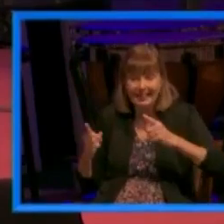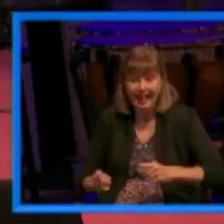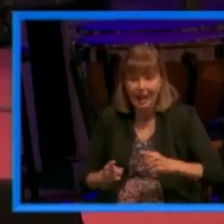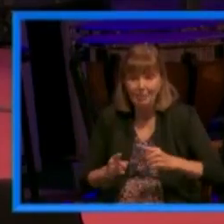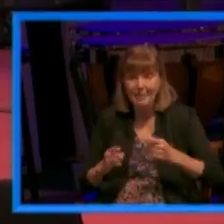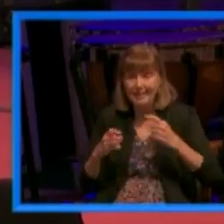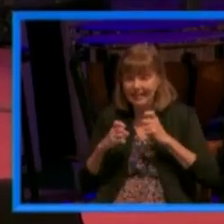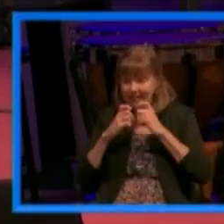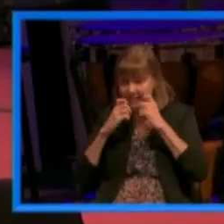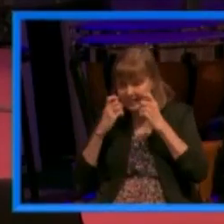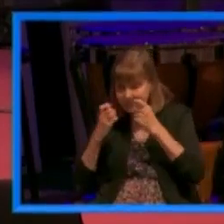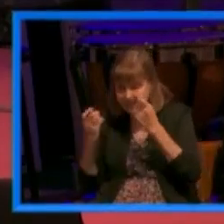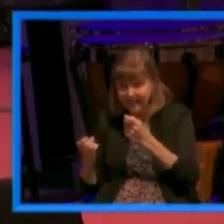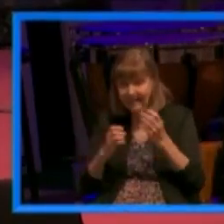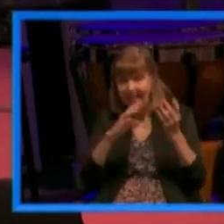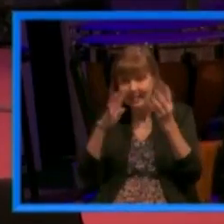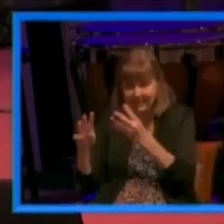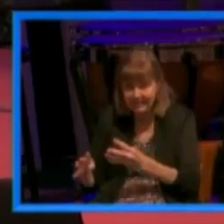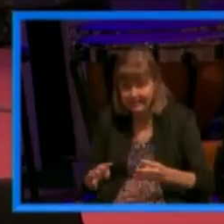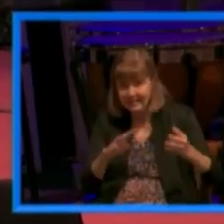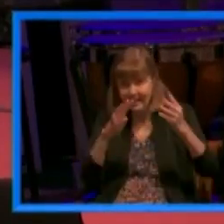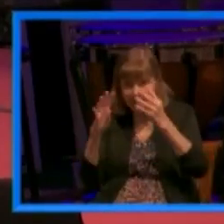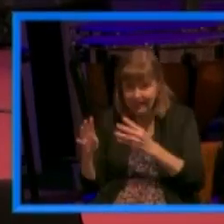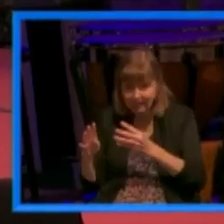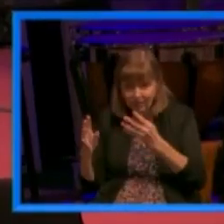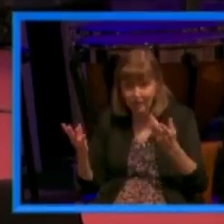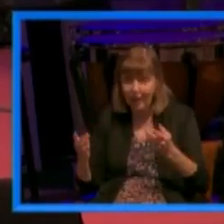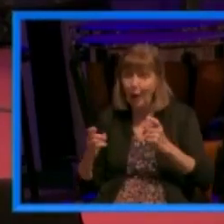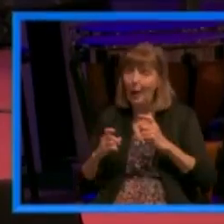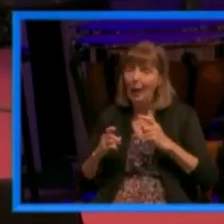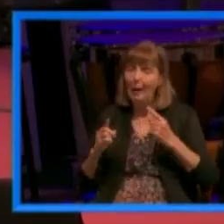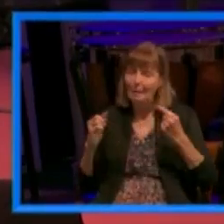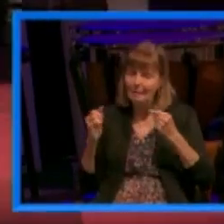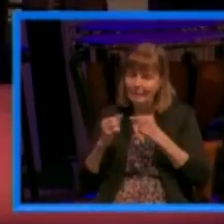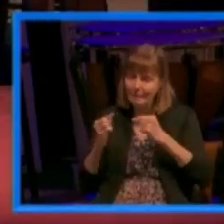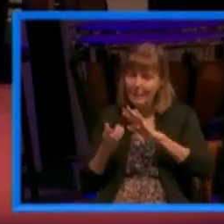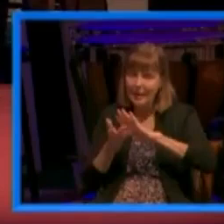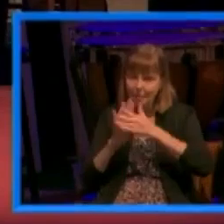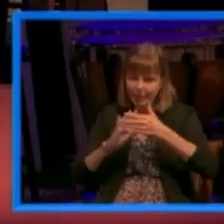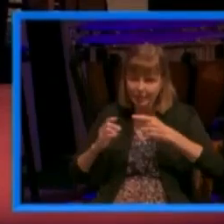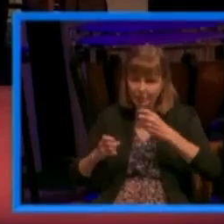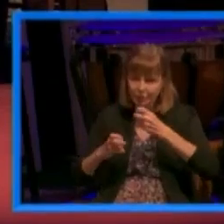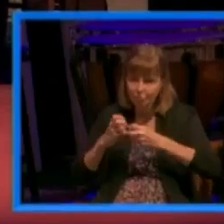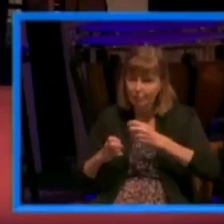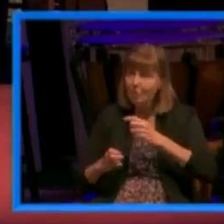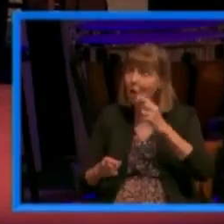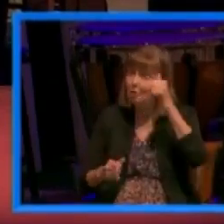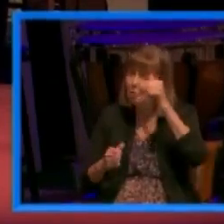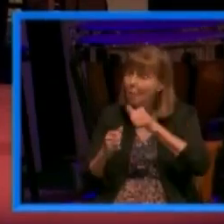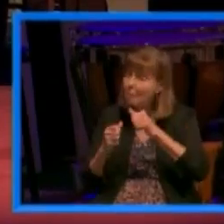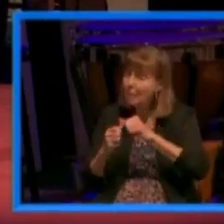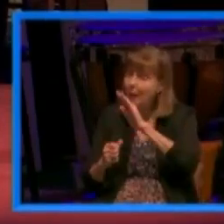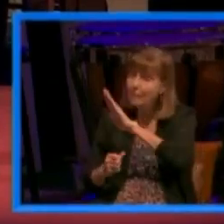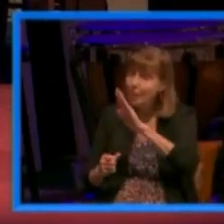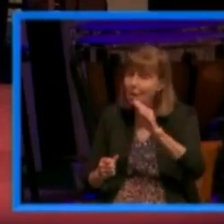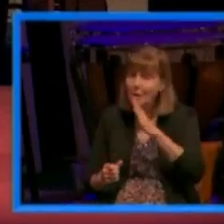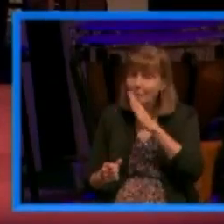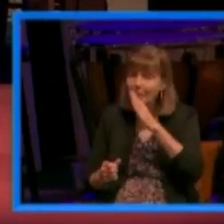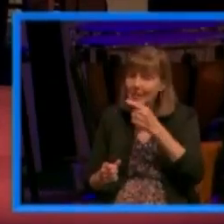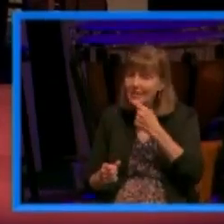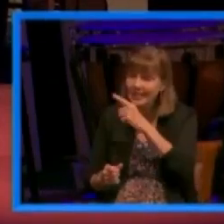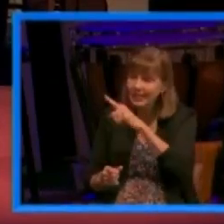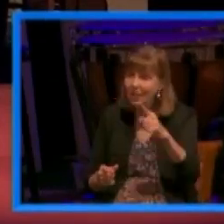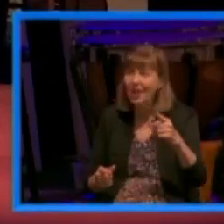the problem. We start to have a ripple effect. We start to fall apart. You remember when your mama would say to you, oh, what a tangled web